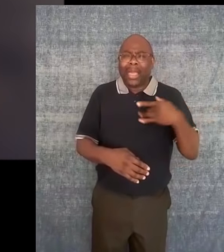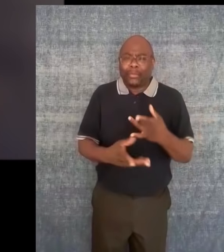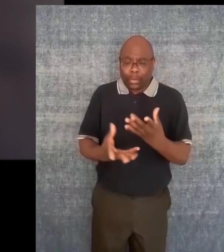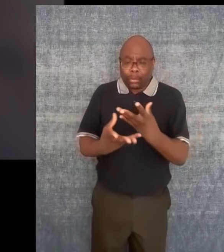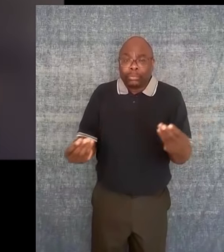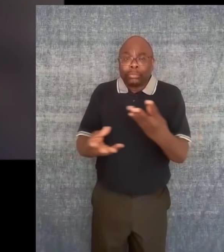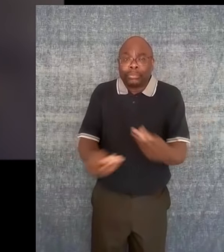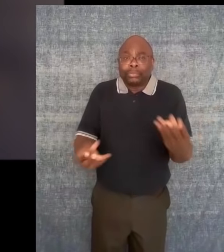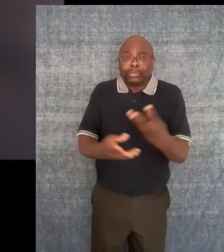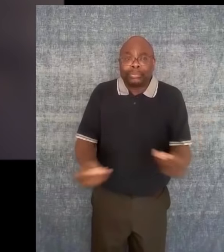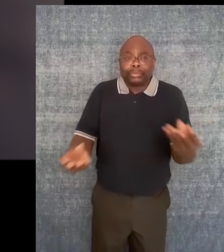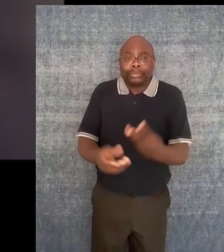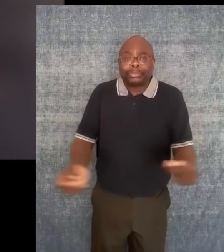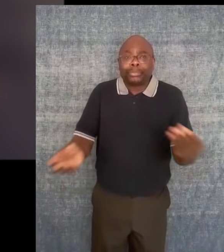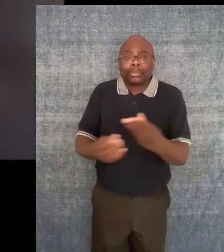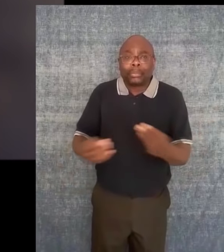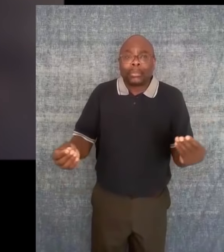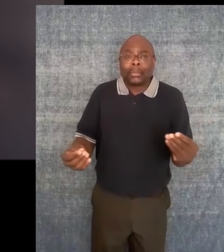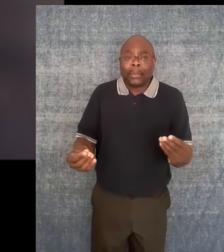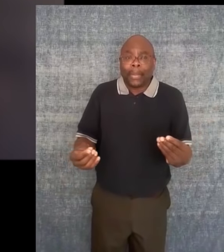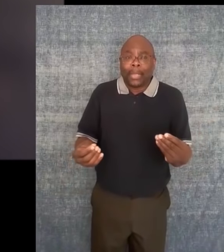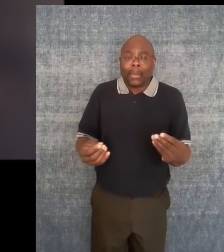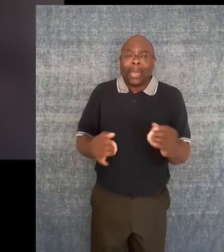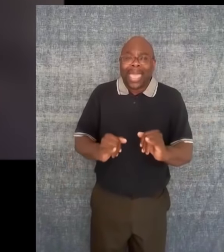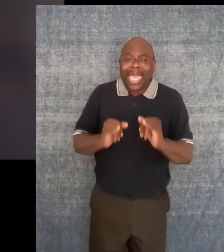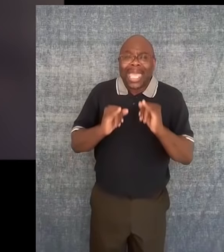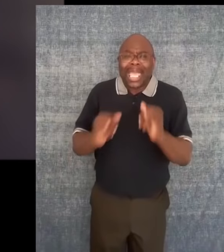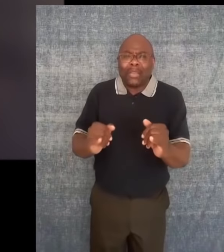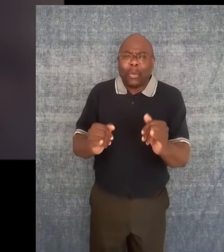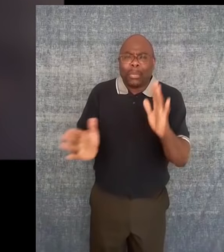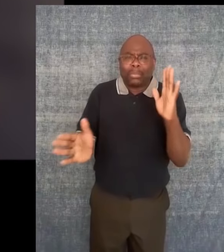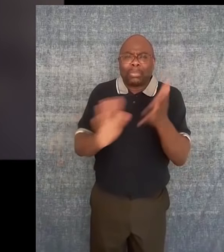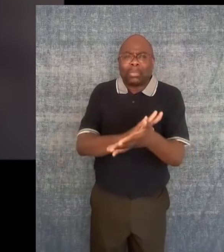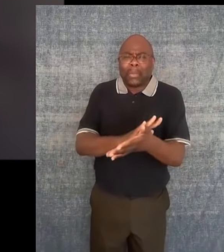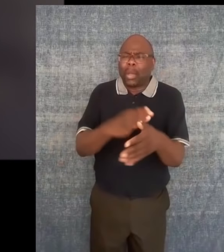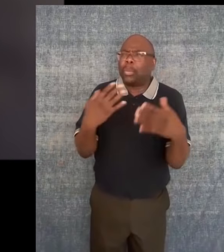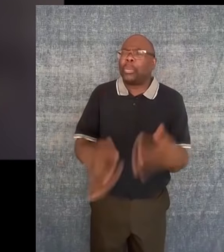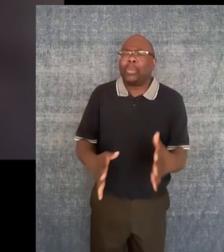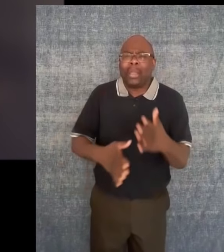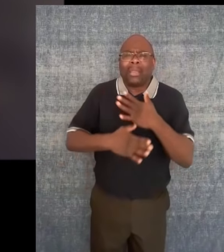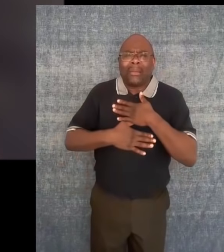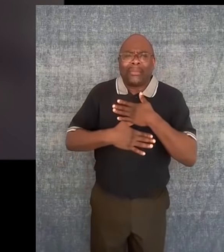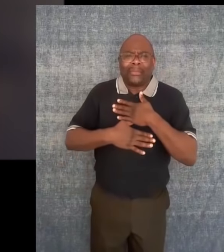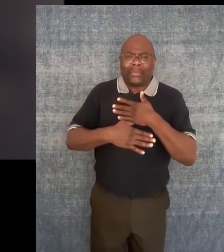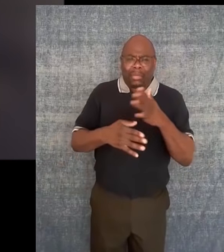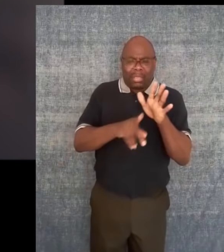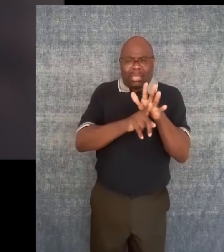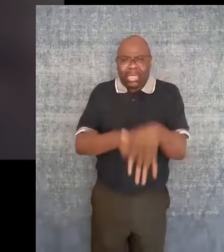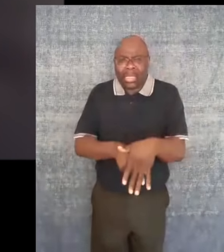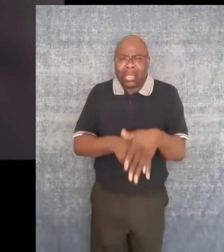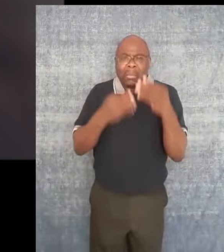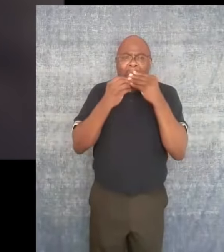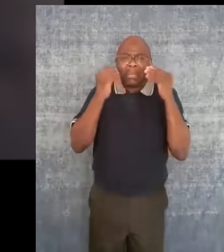taken. May the presence of evil be squashed by great love, suffocated under masks